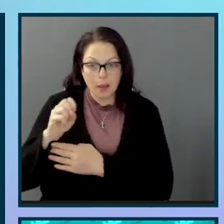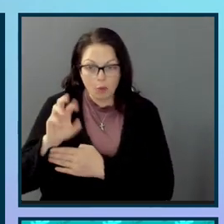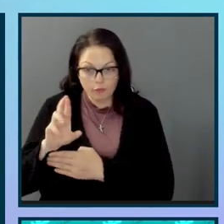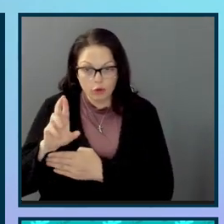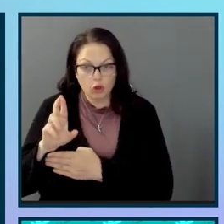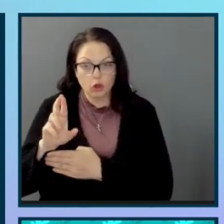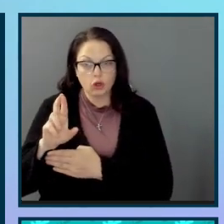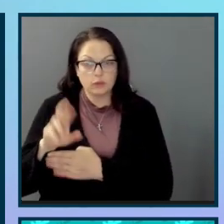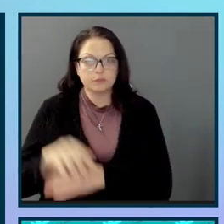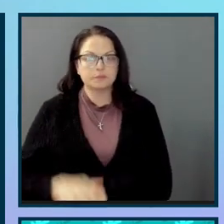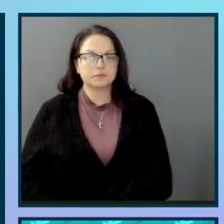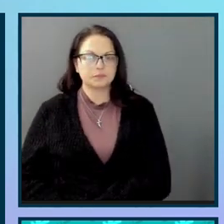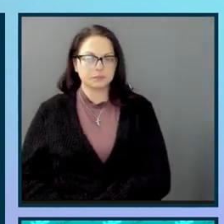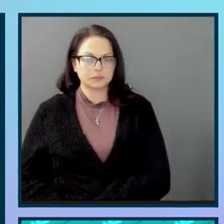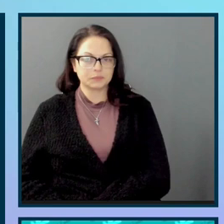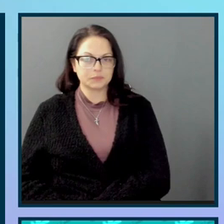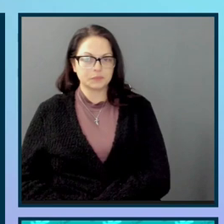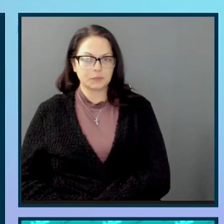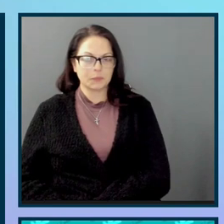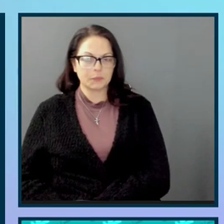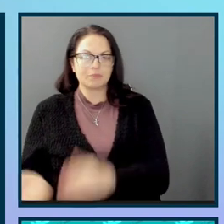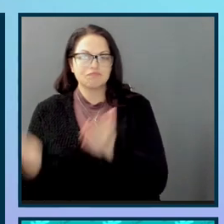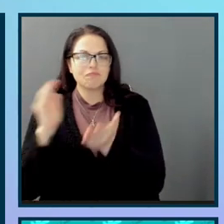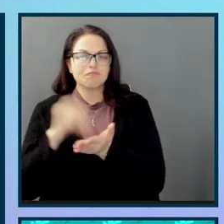and pressing tab again.